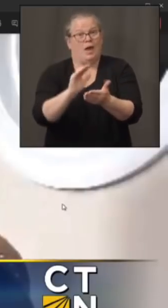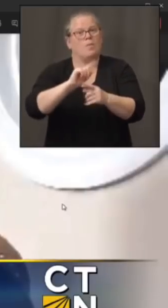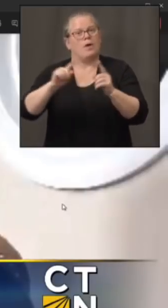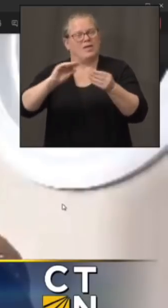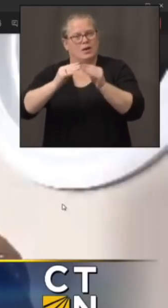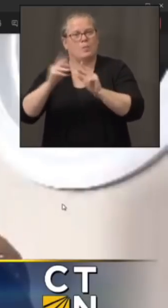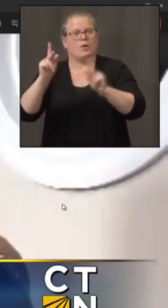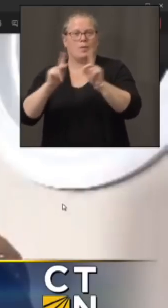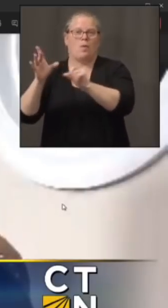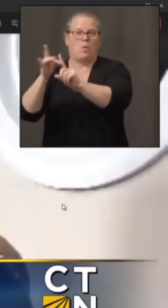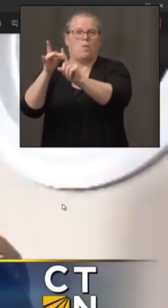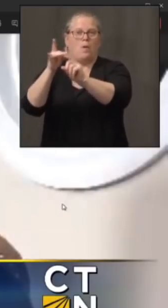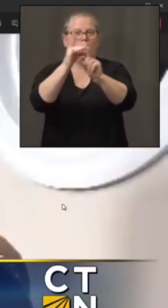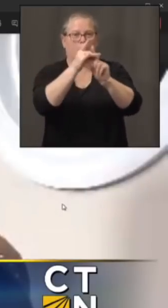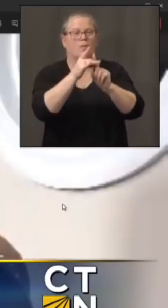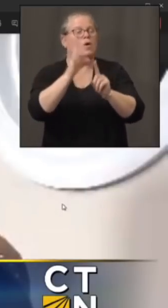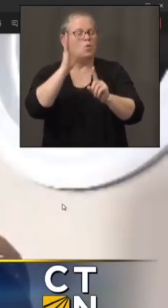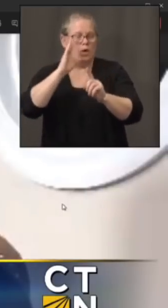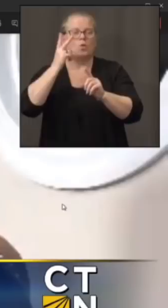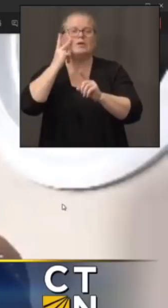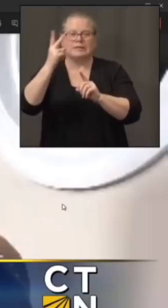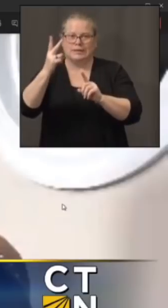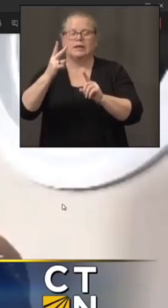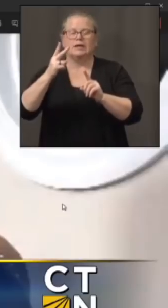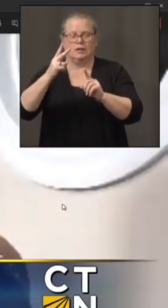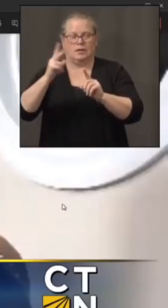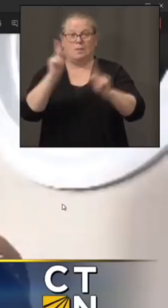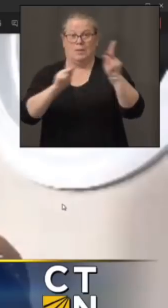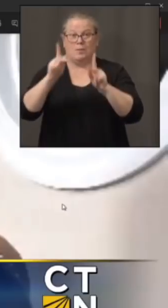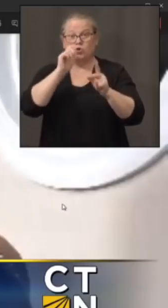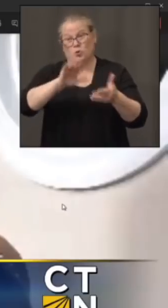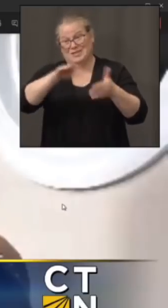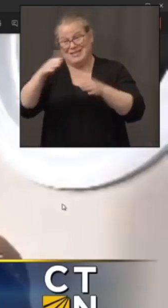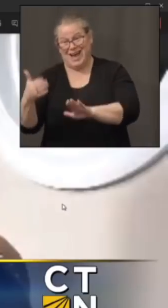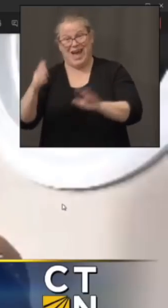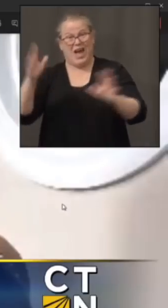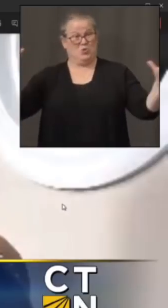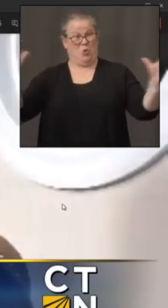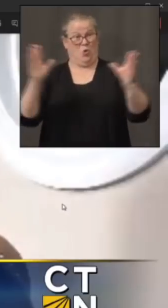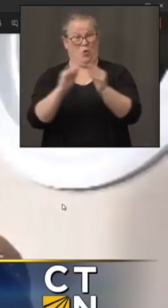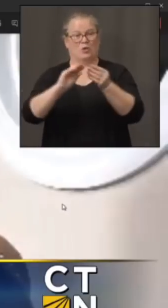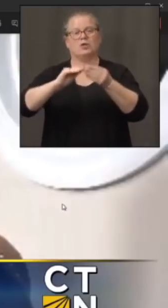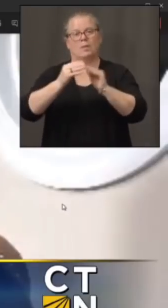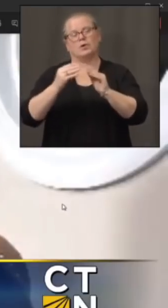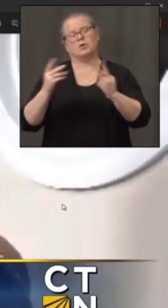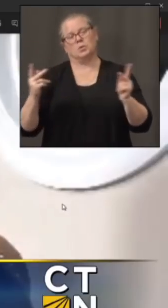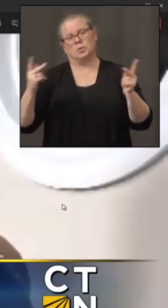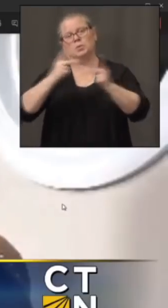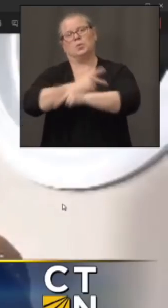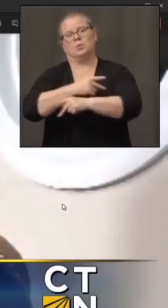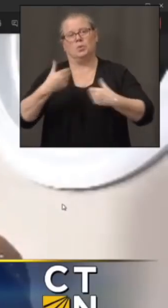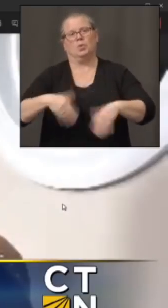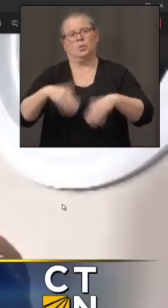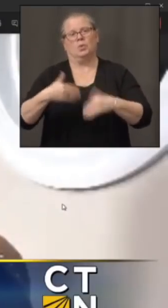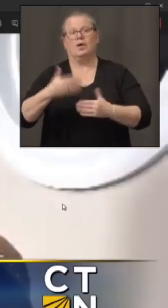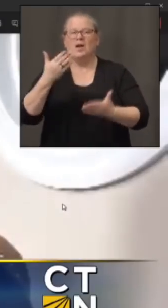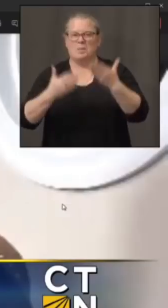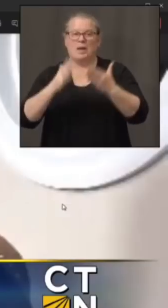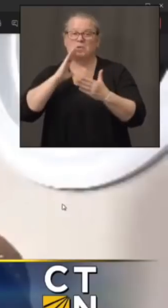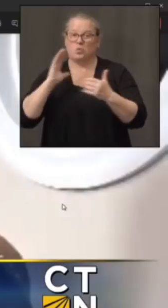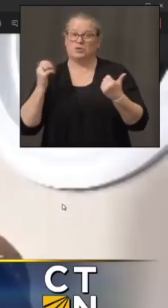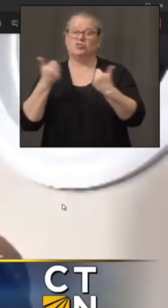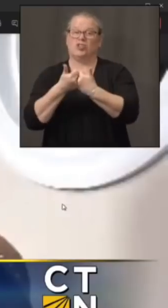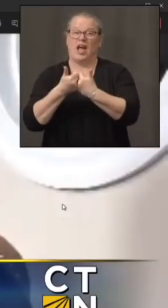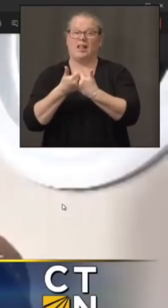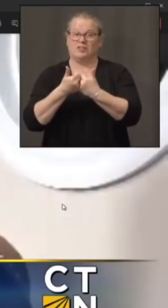epidemic, we're going to see the number of daily deaths go up to pretty high numbers and maybe challenge the records that we set back during the wave in New York.